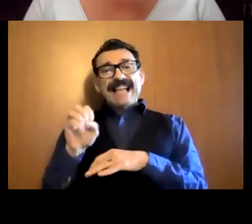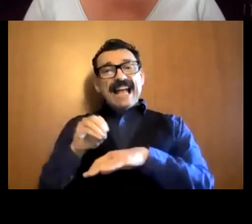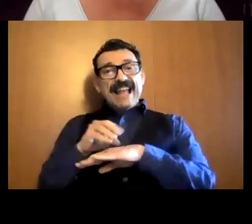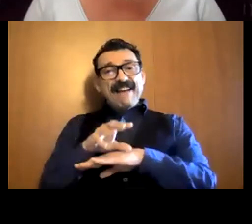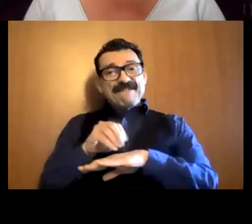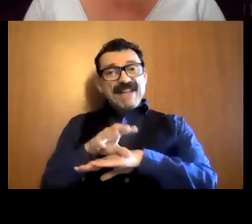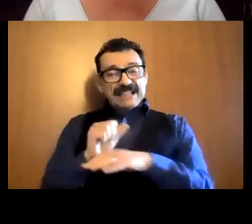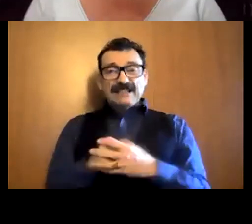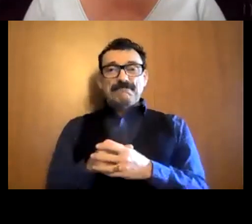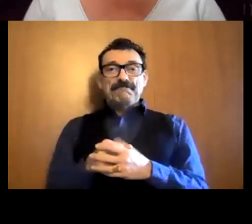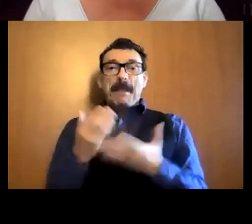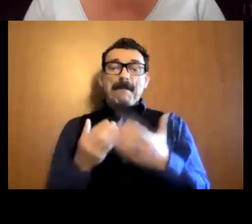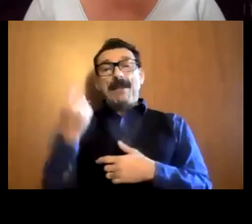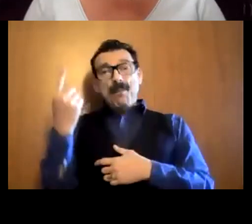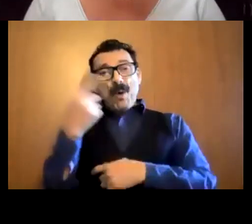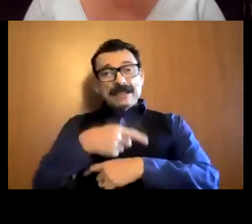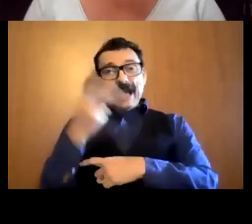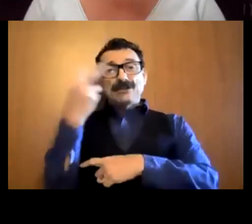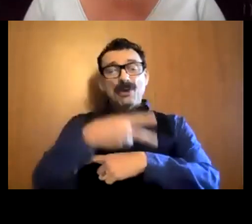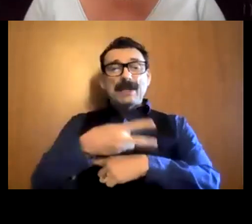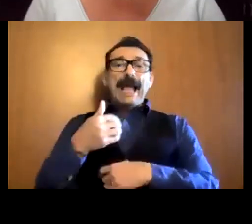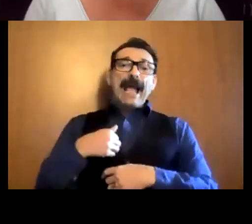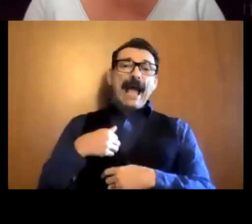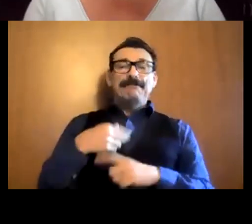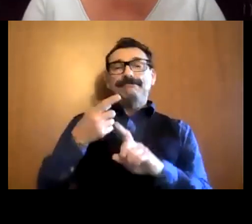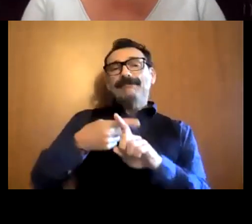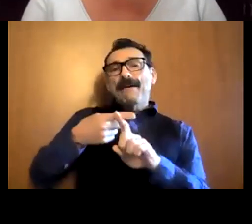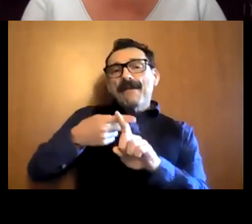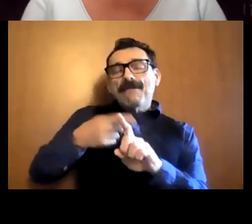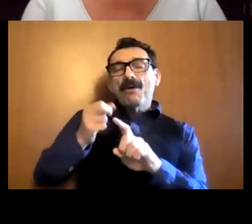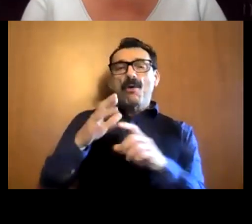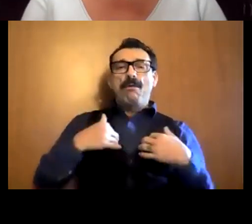some fatigue, weighing that against being on a ventilator.